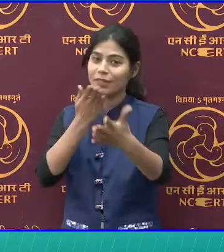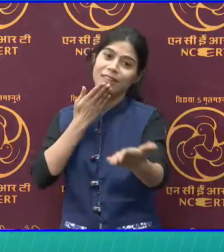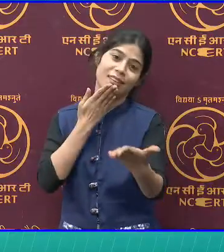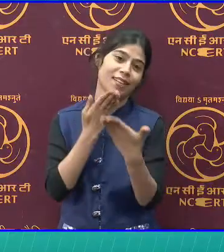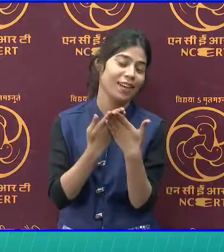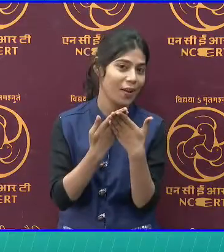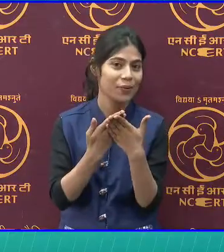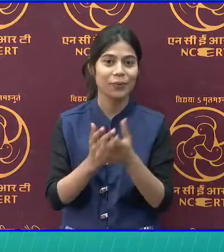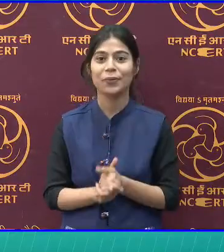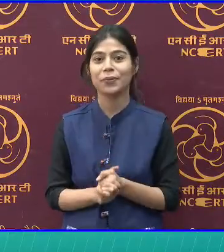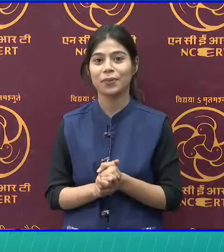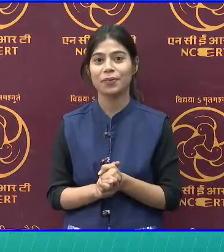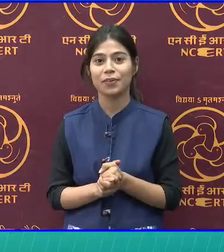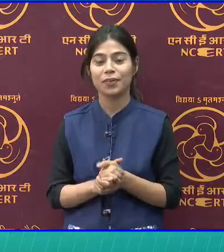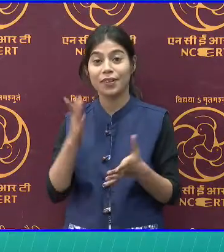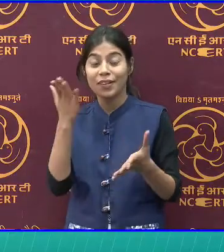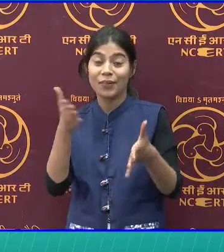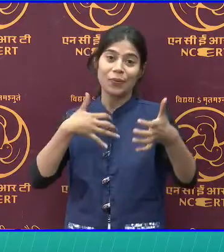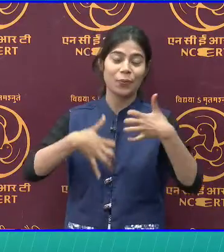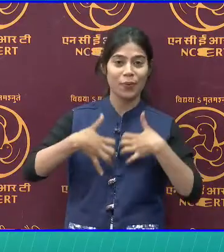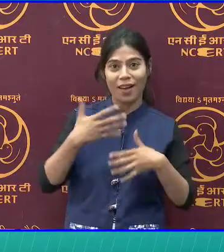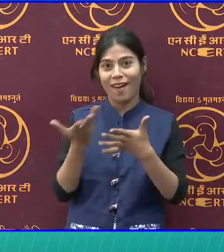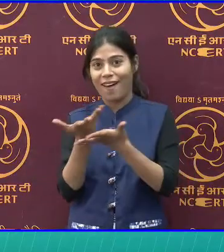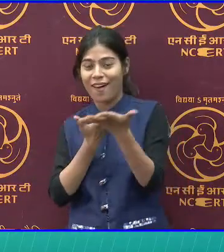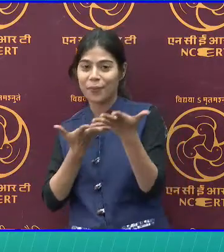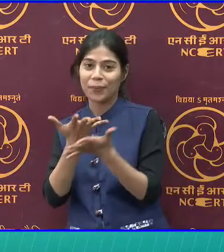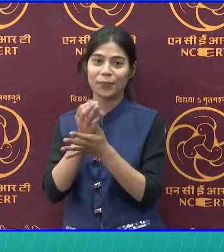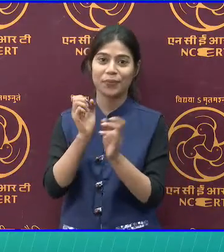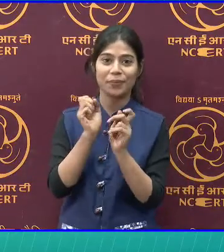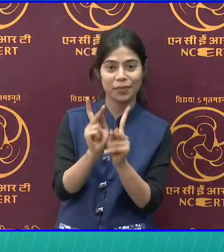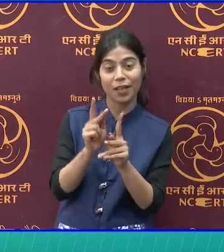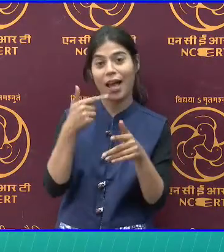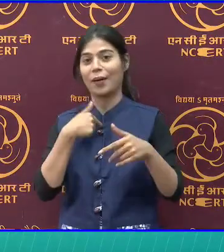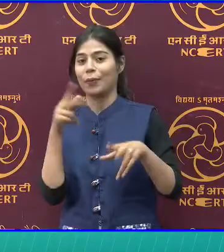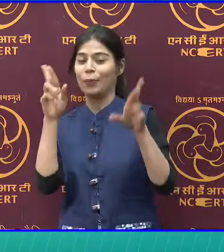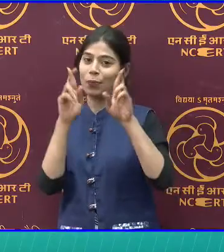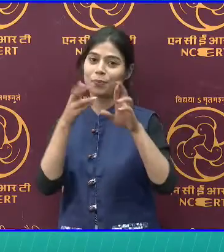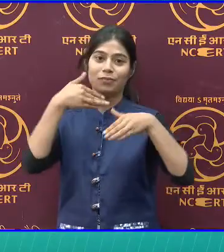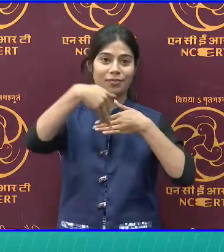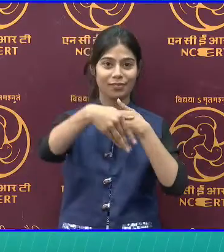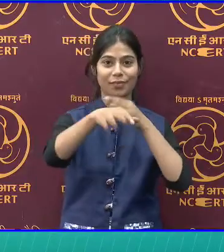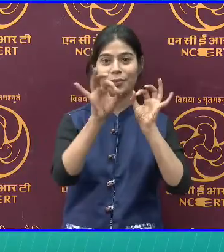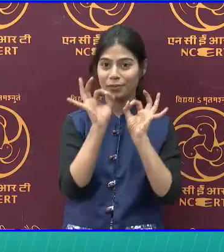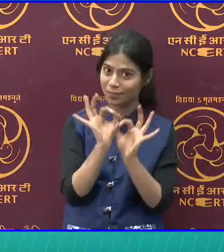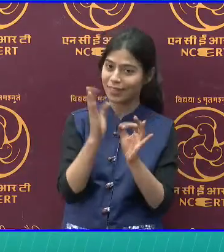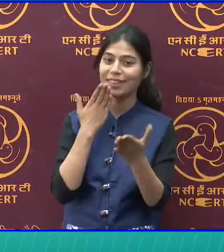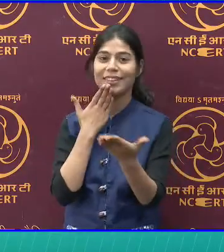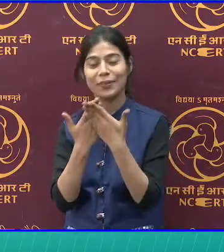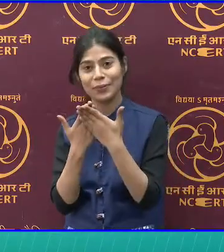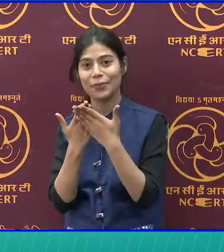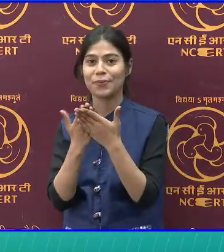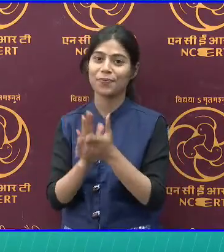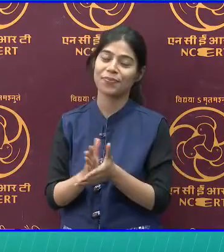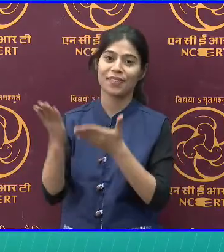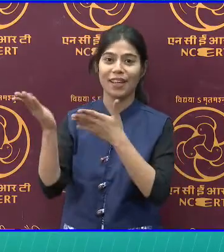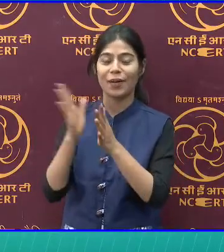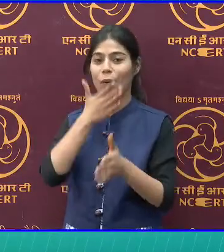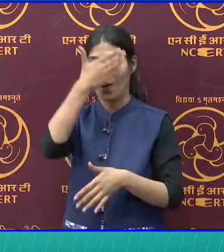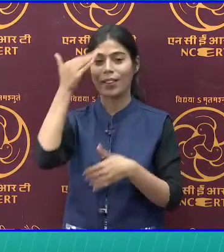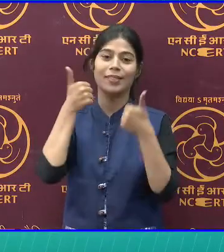much, sir, for this very engaging discussion. Yeah. And I'm sure we'll continue this conversation. Thank you, Amit, for giving this opportunity. Thank you so much. Thank you. All the best,